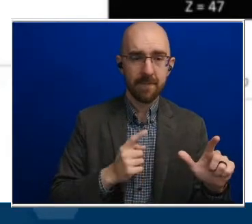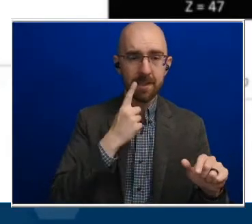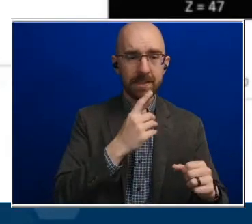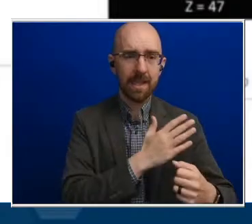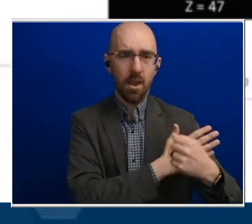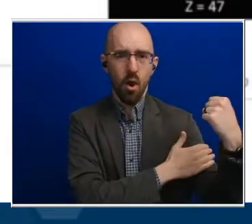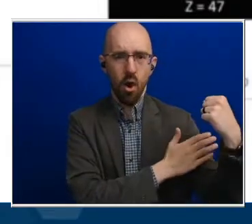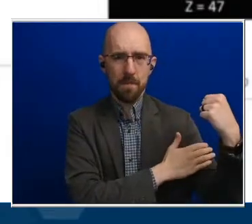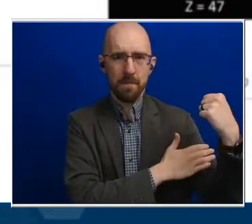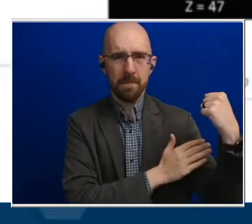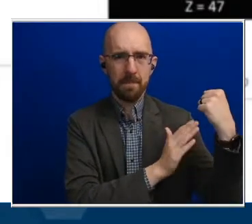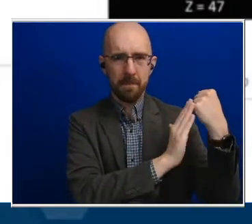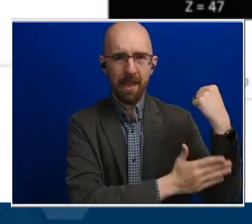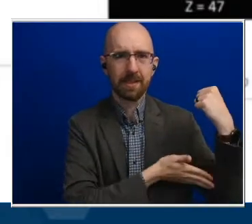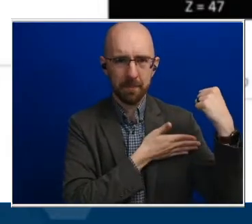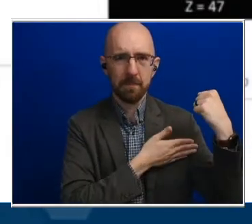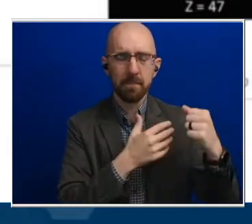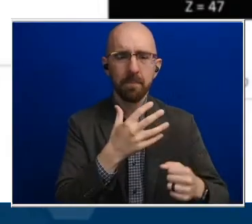and sort of the